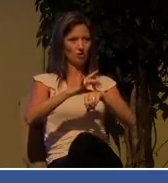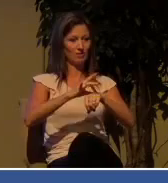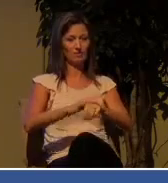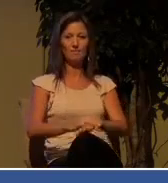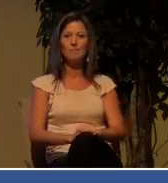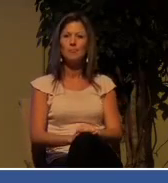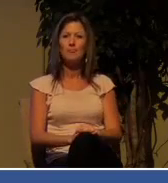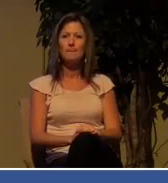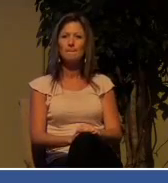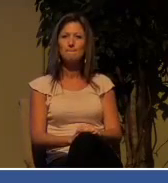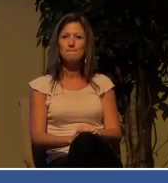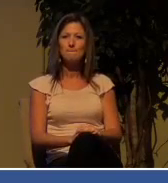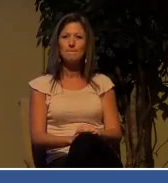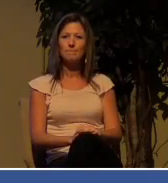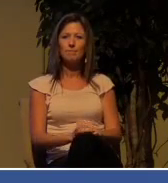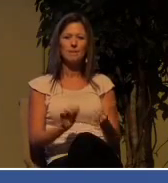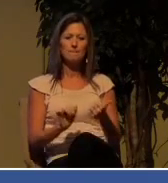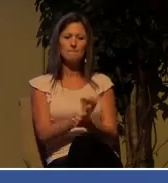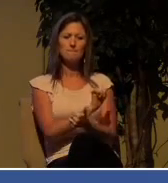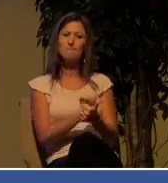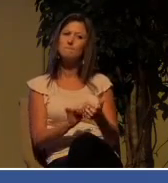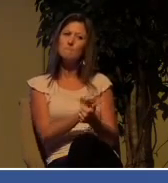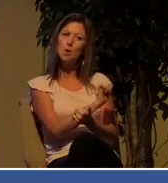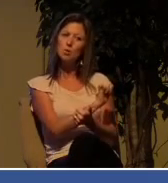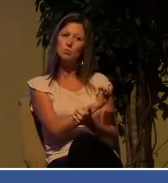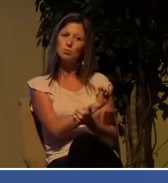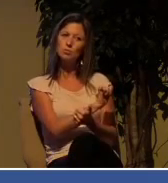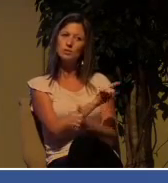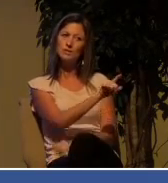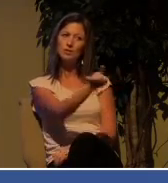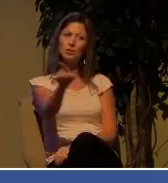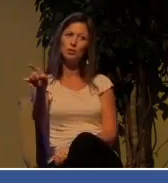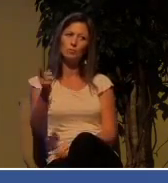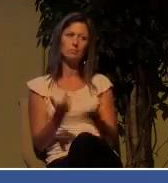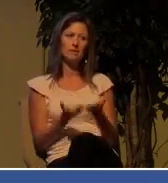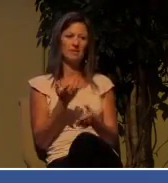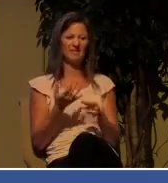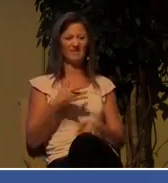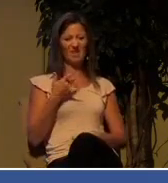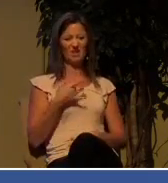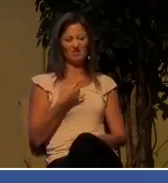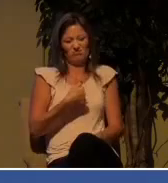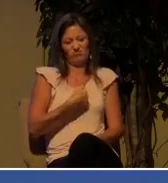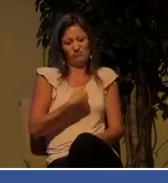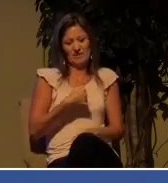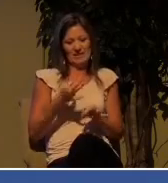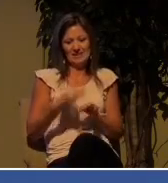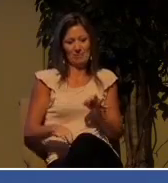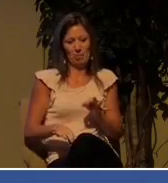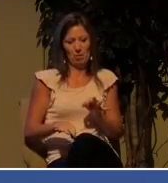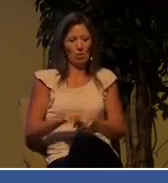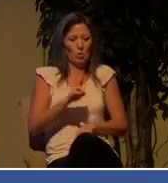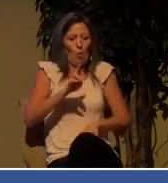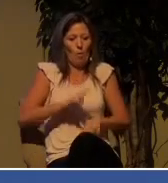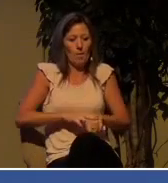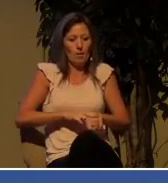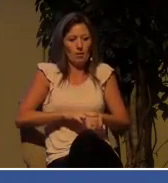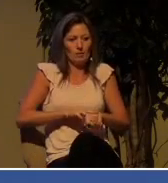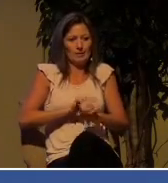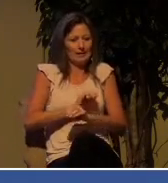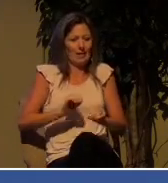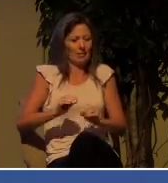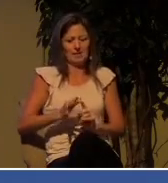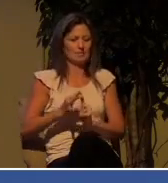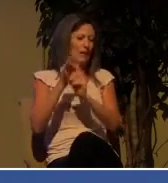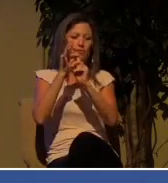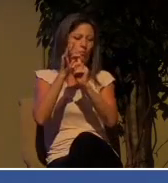Probably most of us, you know, we don't think a lot of ourselves. We're just plain, ordinary folks. We don't have anything to pass on to